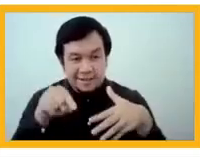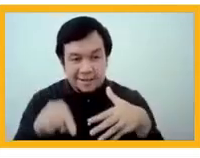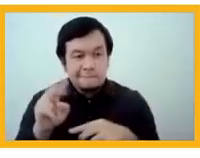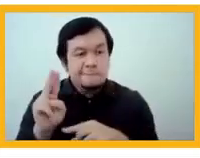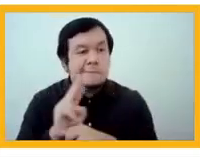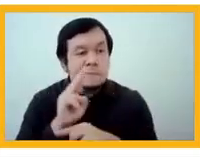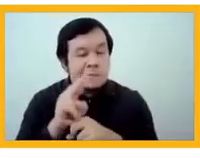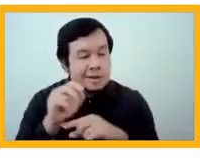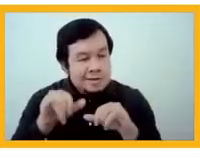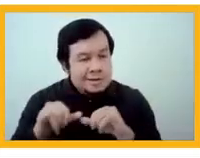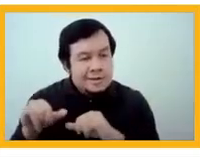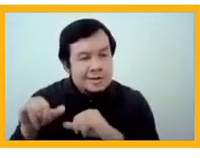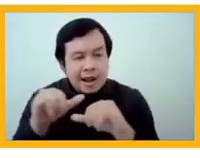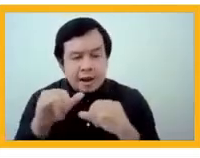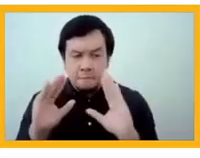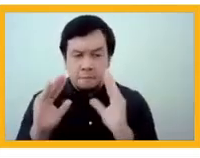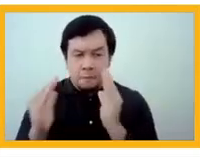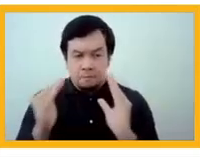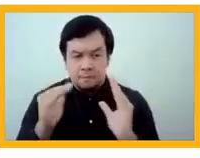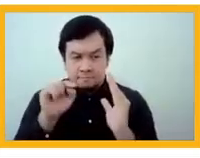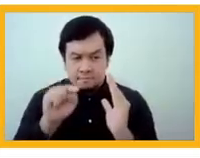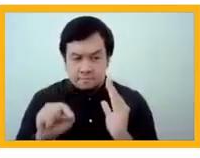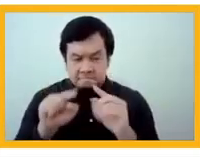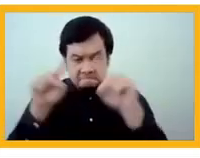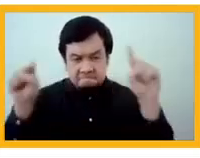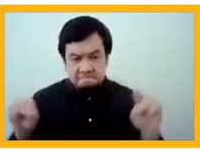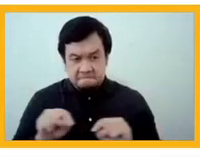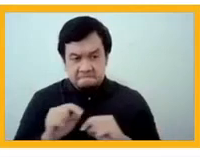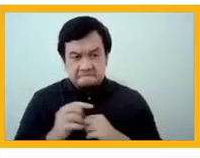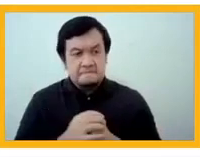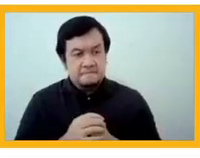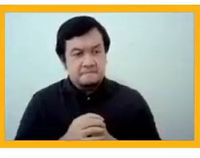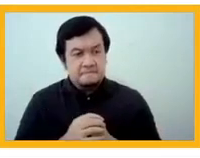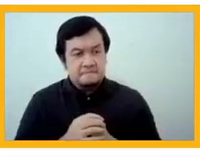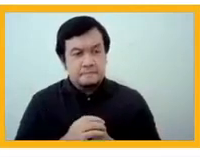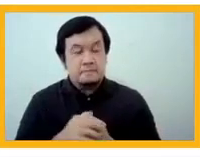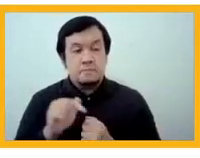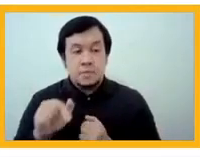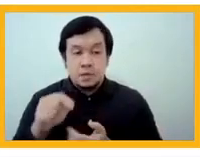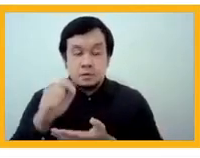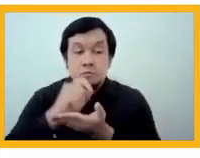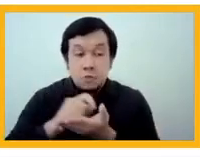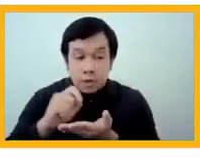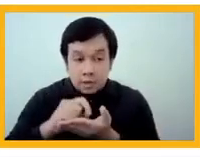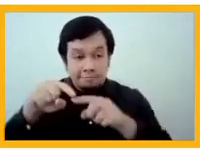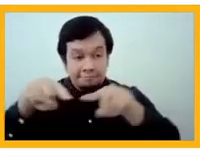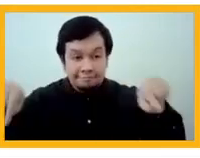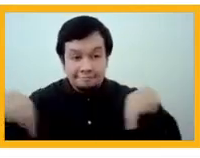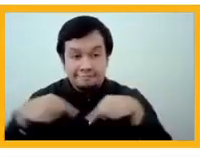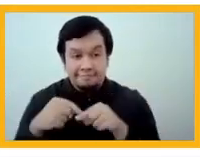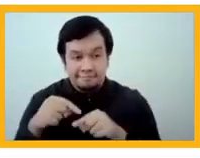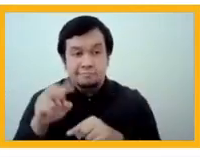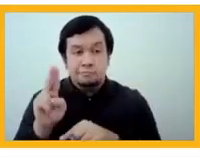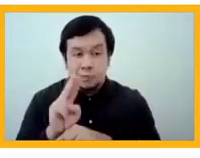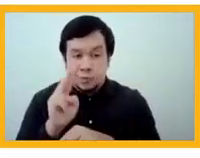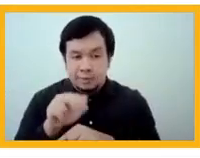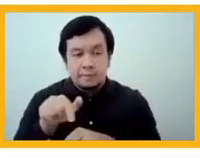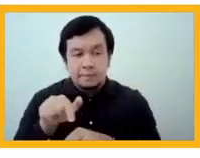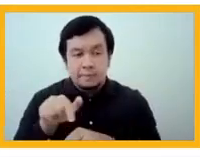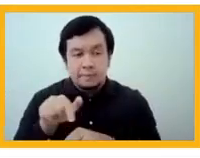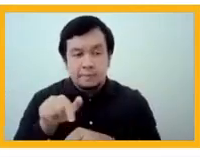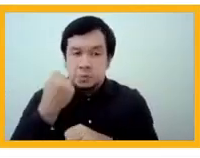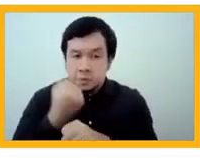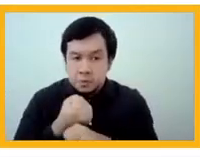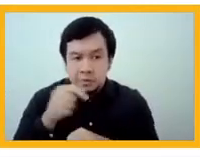wouldn't have understood if you were just using paper and pencil tests. And now, so what you have with the technology-based assessment is a dynamic assessment that can